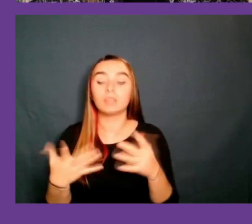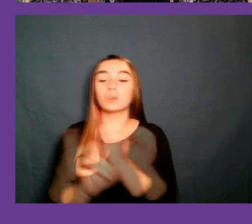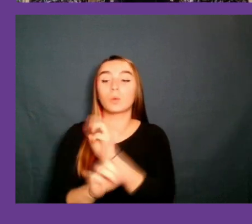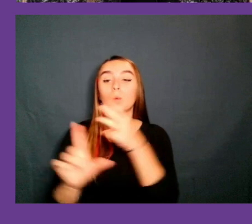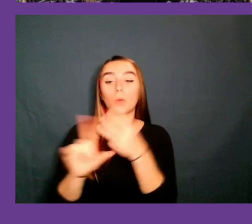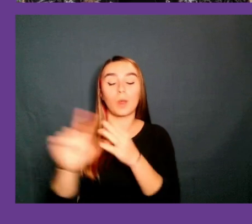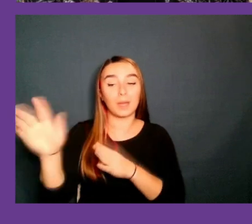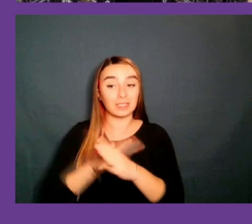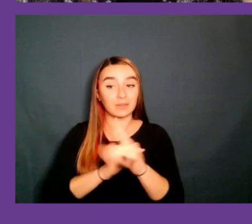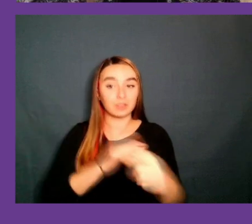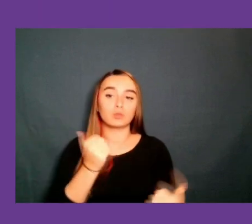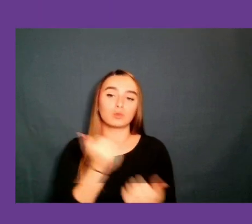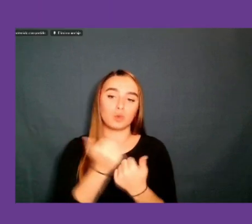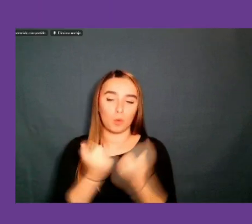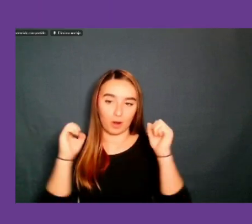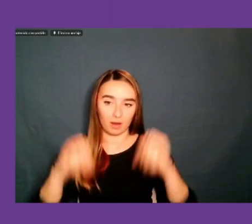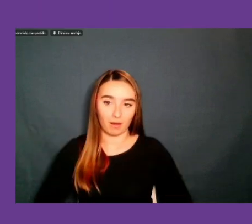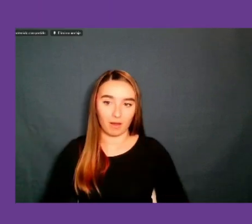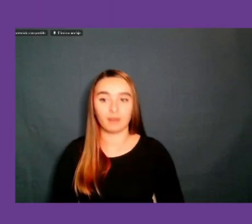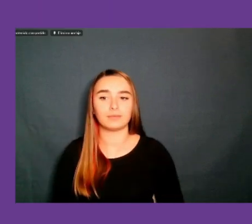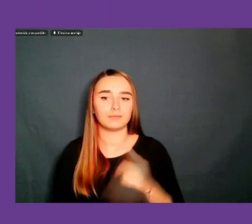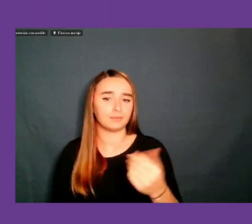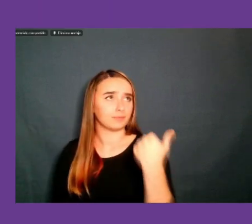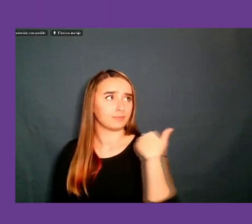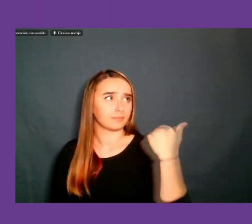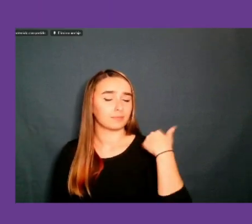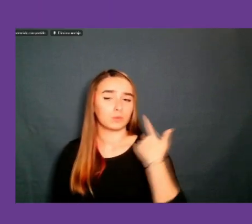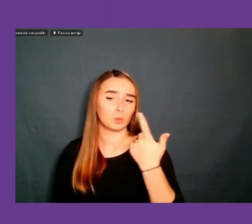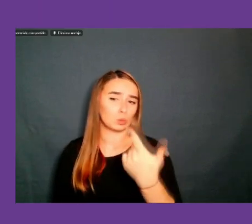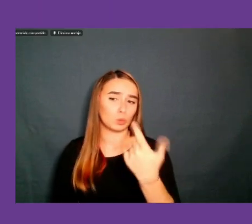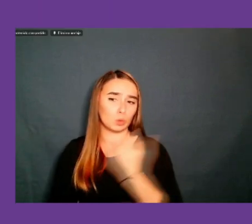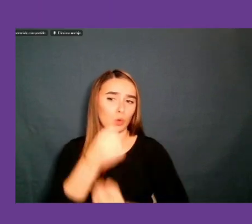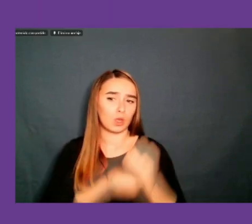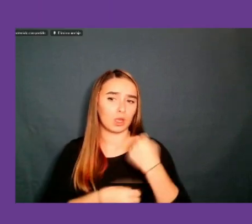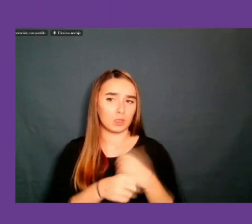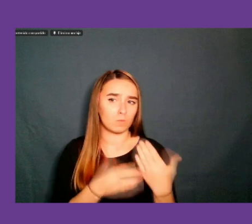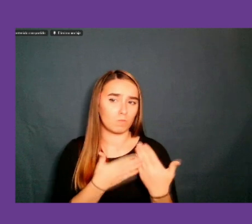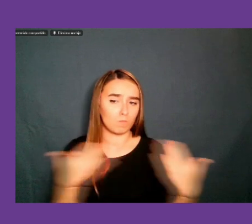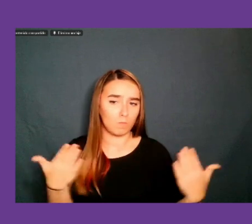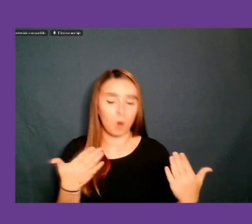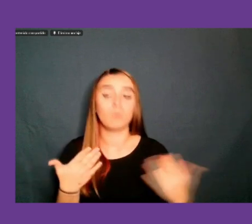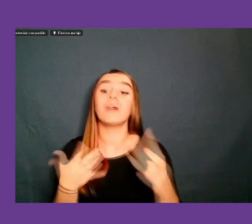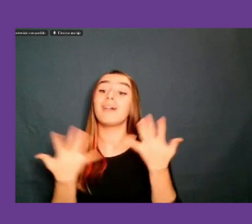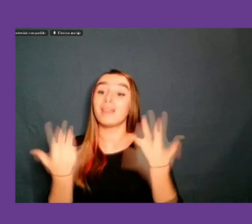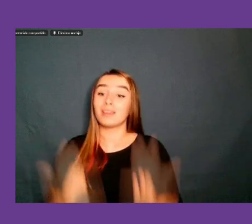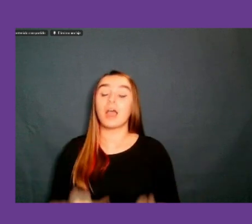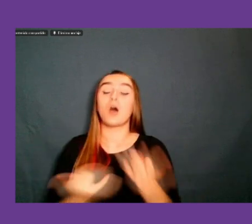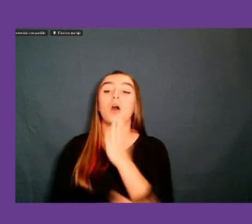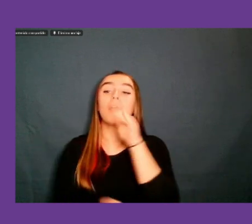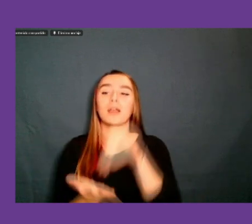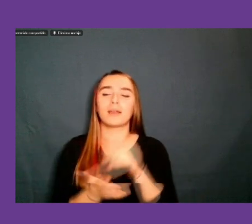Accessibility Directive that entered into force a couple of years ago, and now we are revising again together with all the other standards bodies